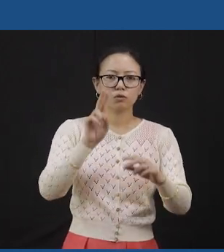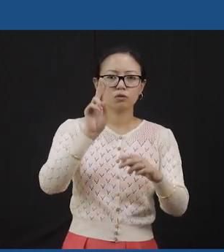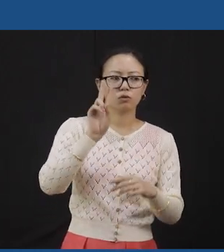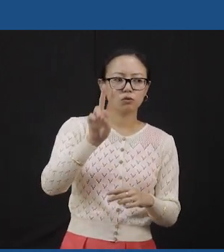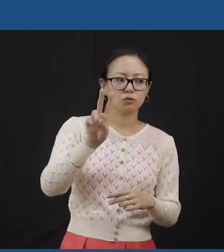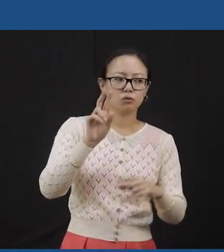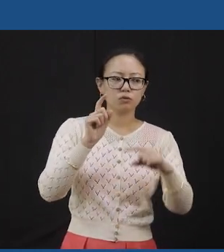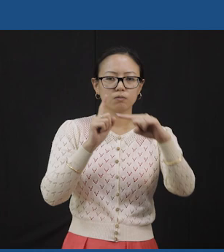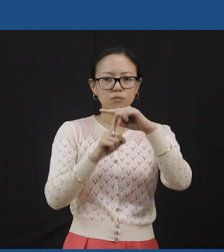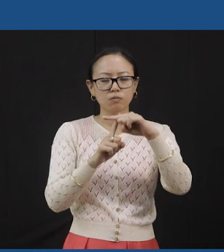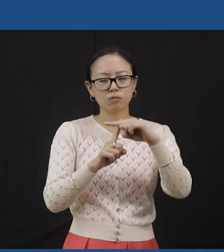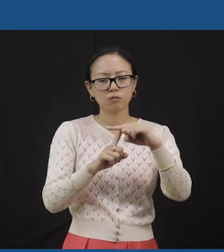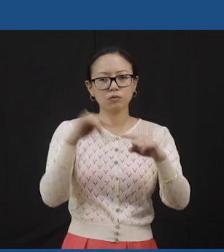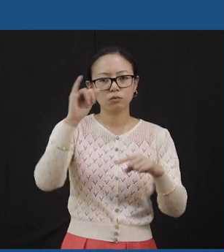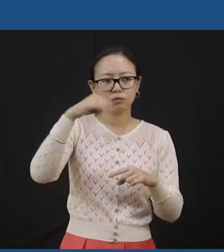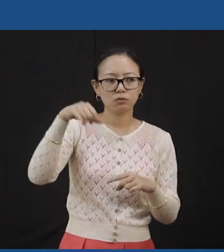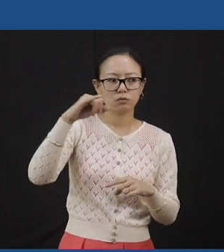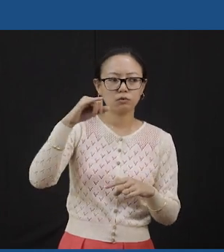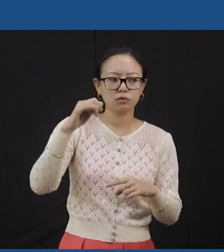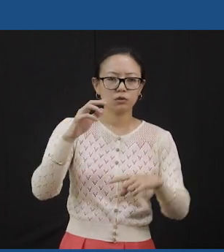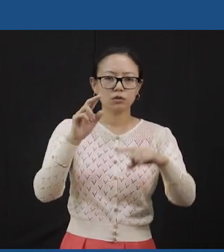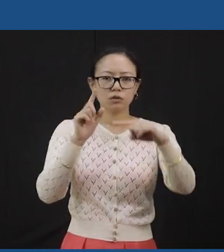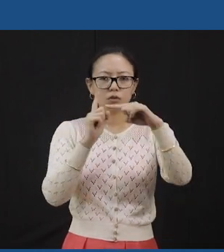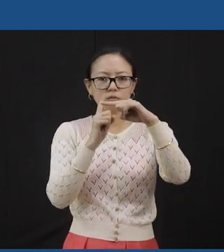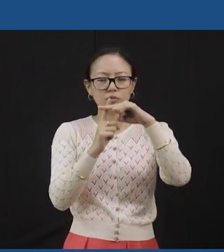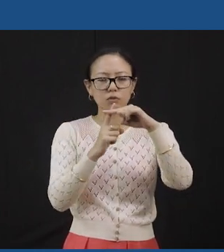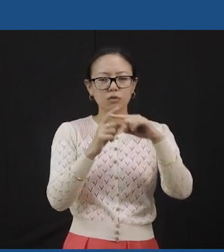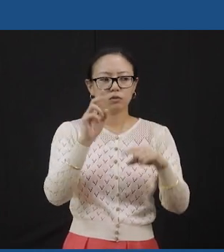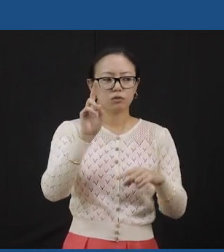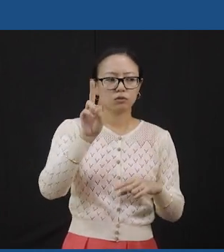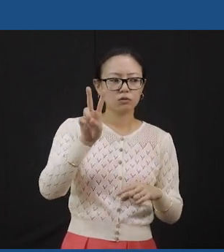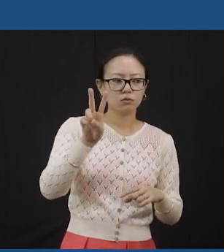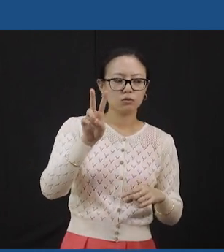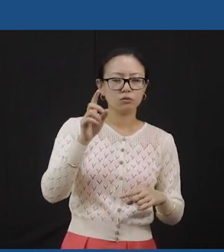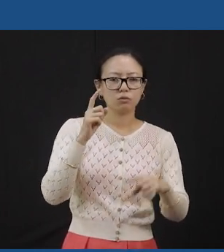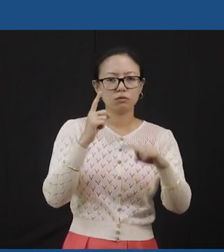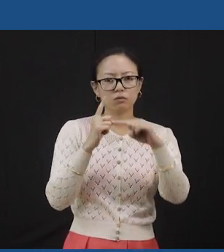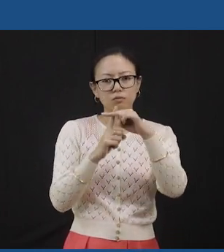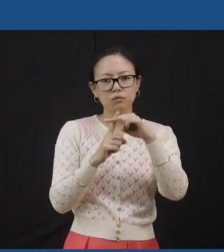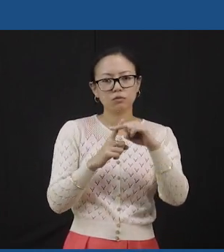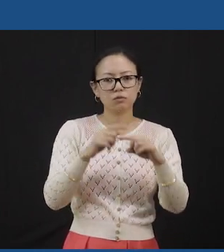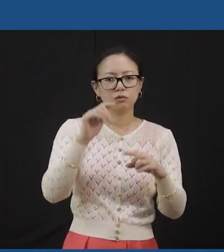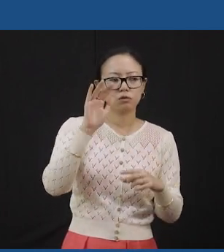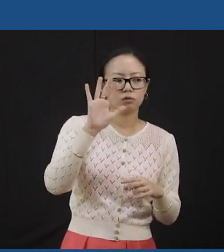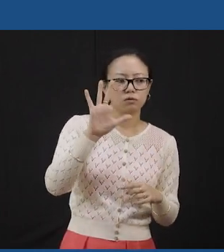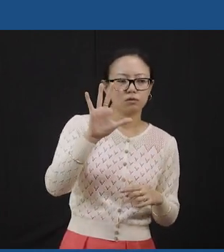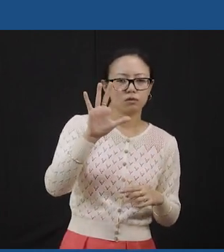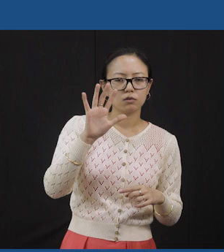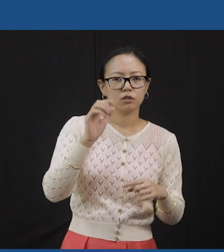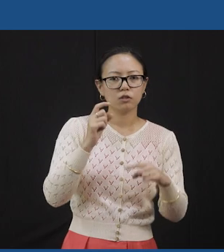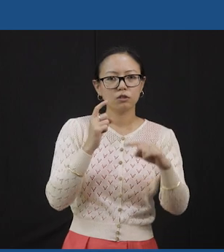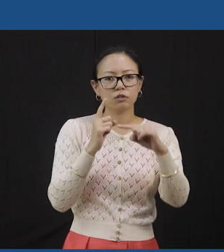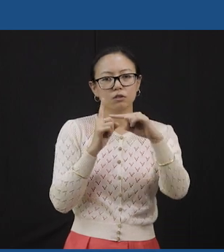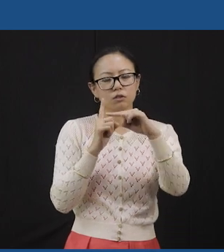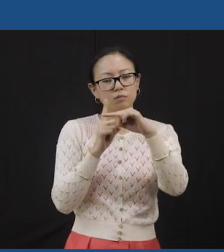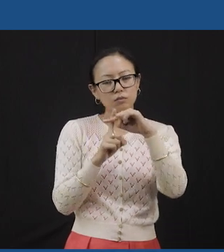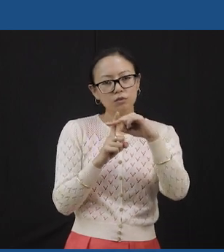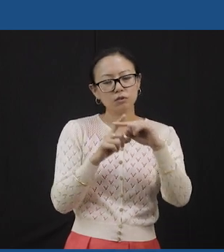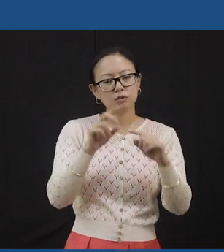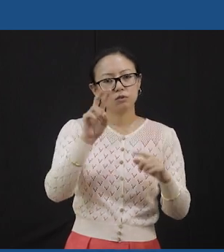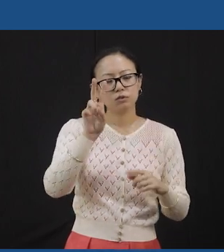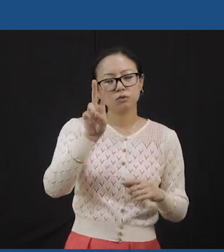Here you have 6 plus 2 is 8. 8 plus 2 is 10, 10 plus 5 is